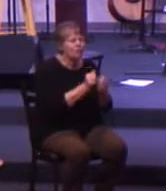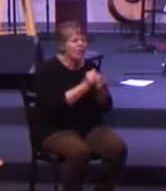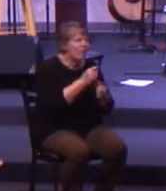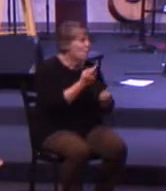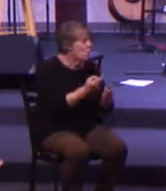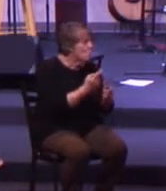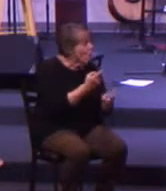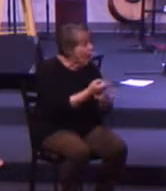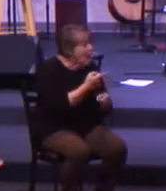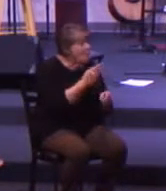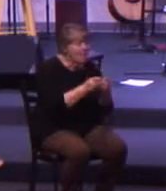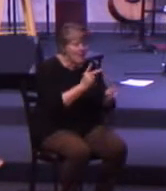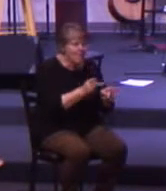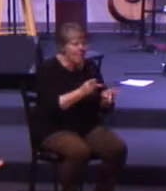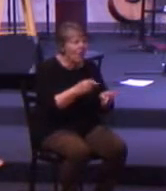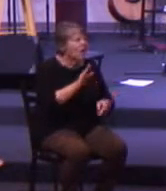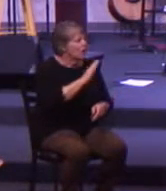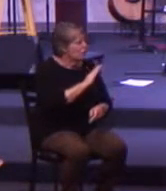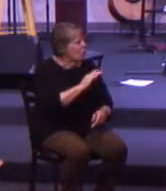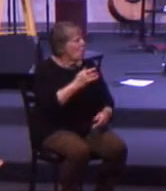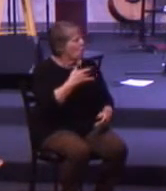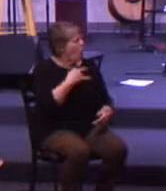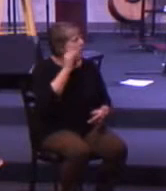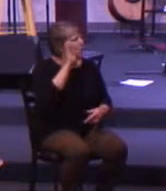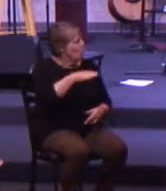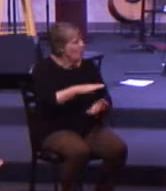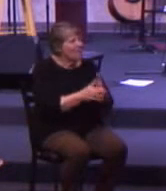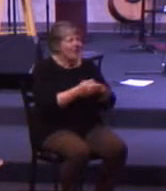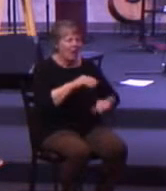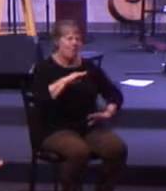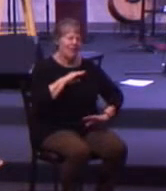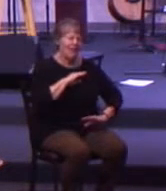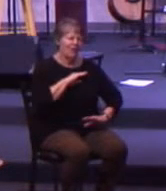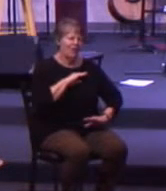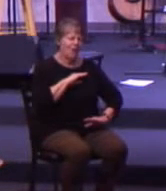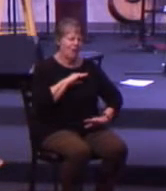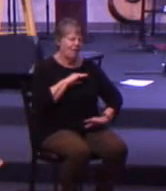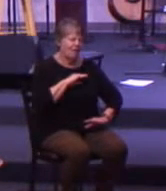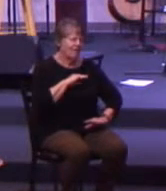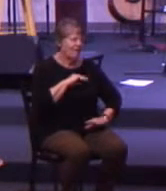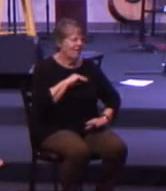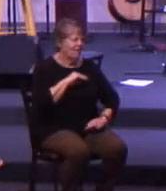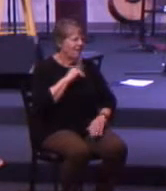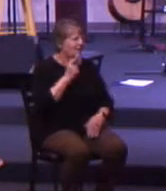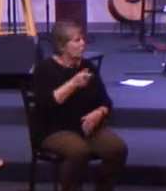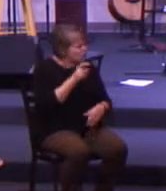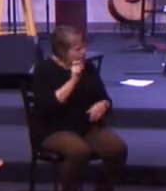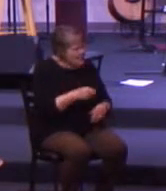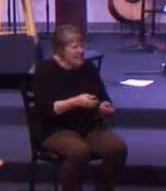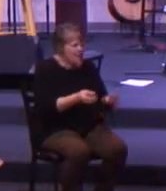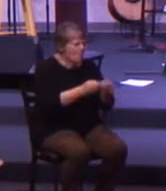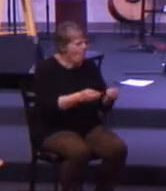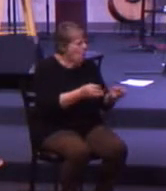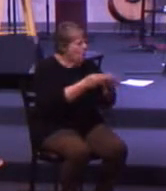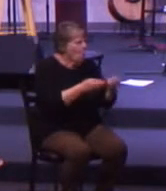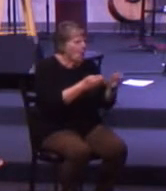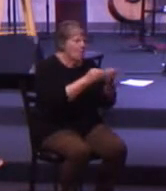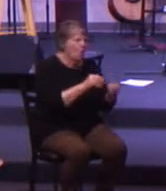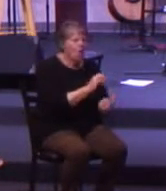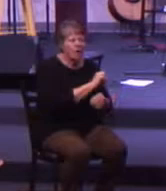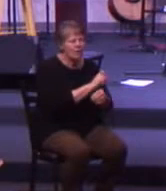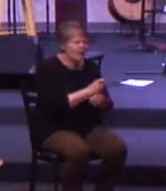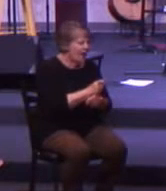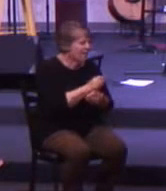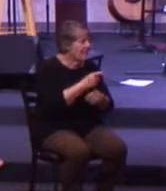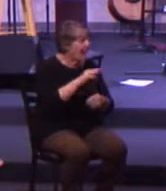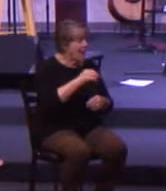heart's desire. The answer to all that you're lacking in life is just getting more and more sex. And if hey, sex isn't good